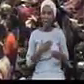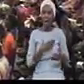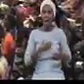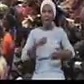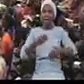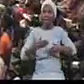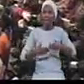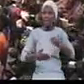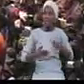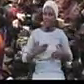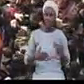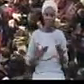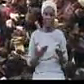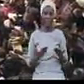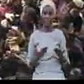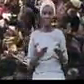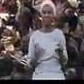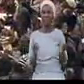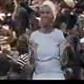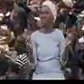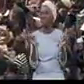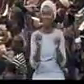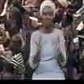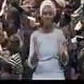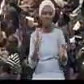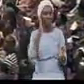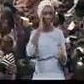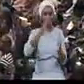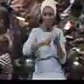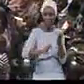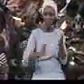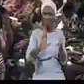rejoice. Nothing will take away your joy.